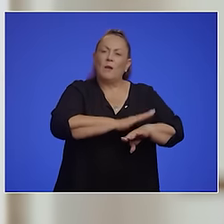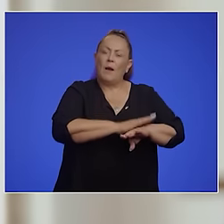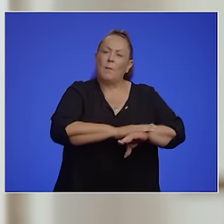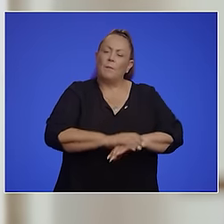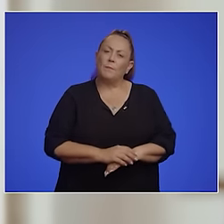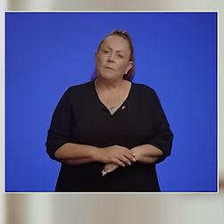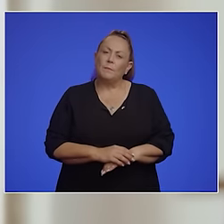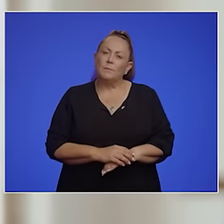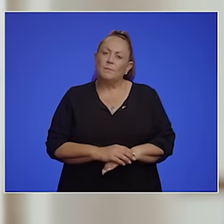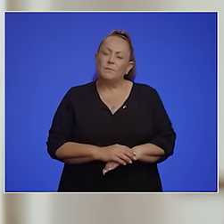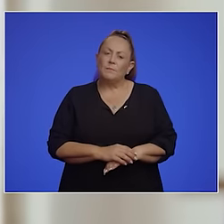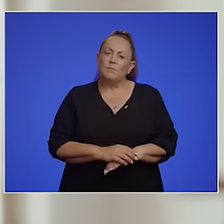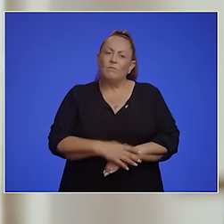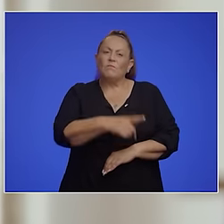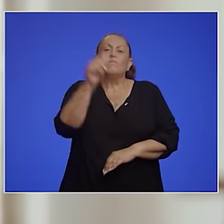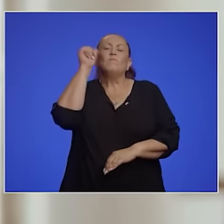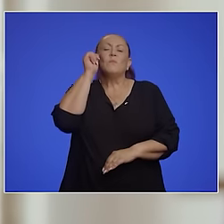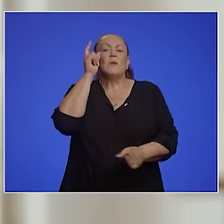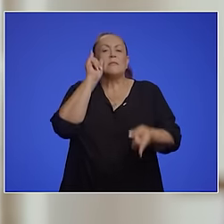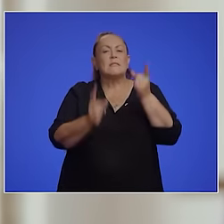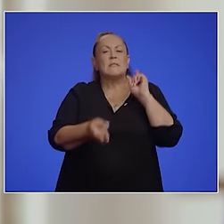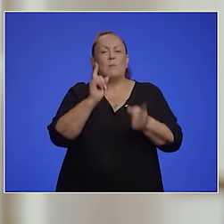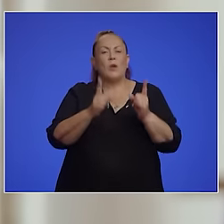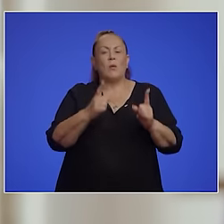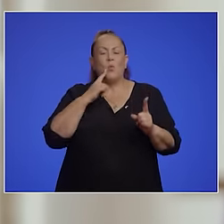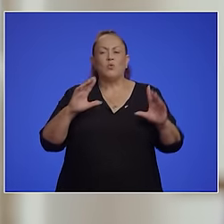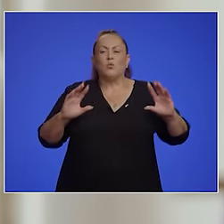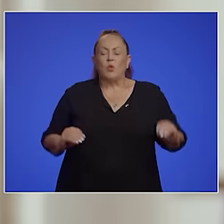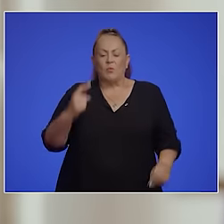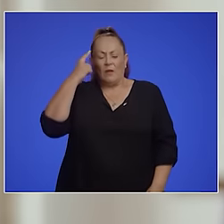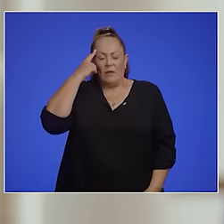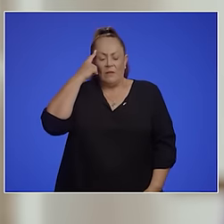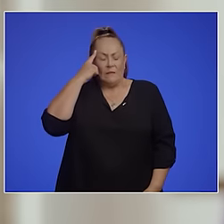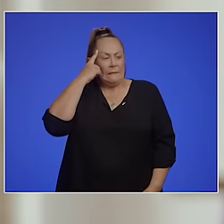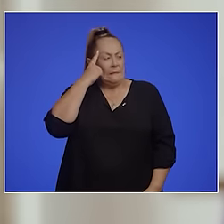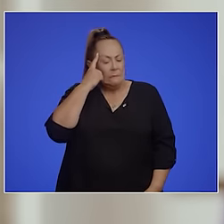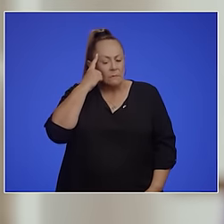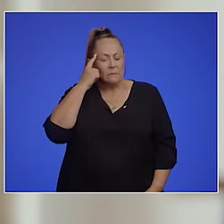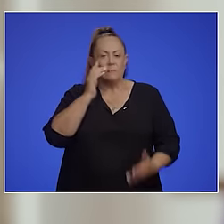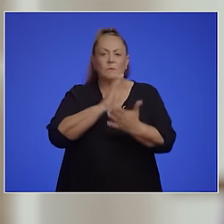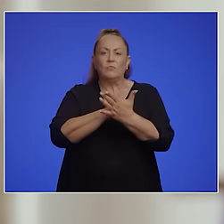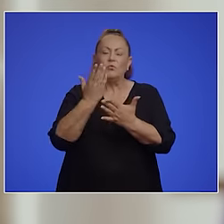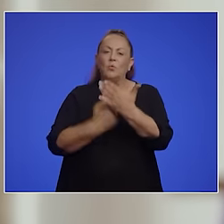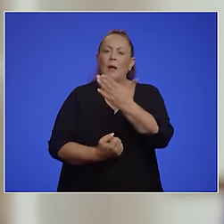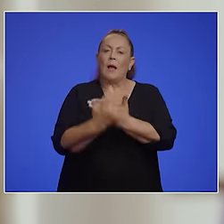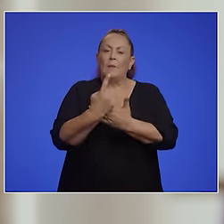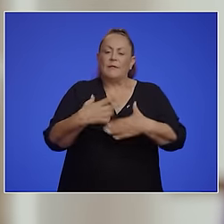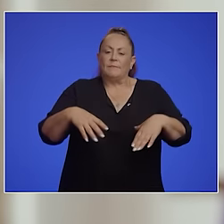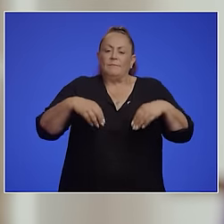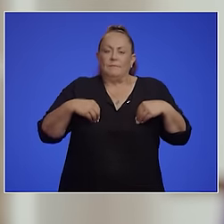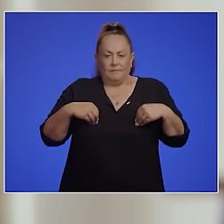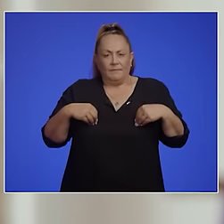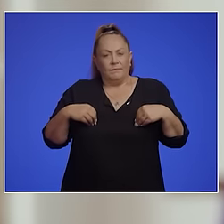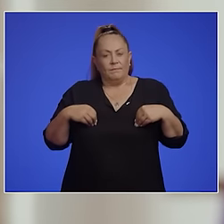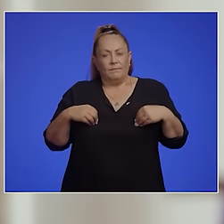moments when the music kind of stops and we have to stop and face reality that we can